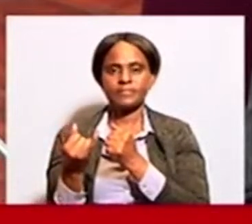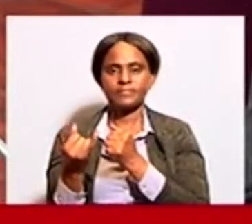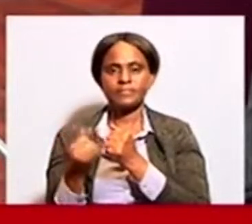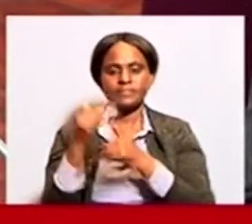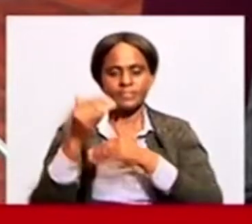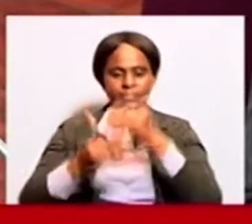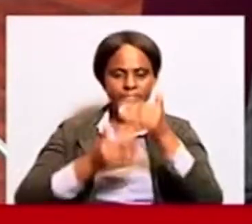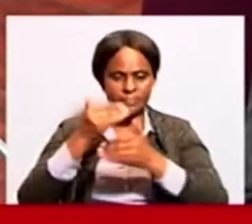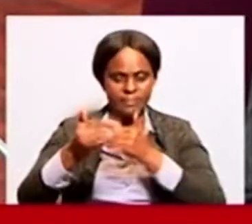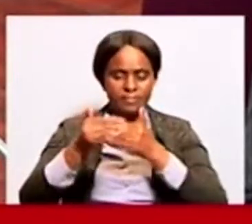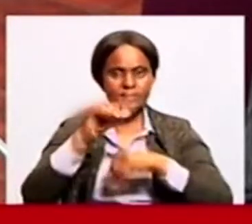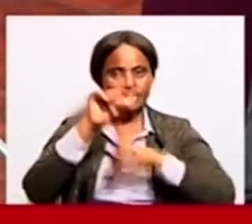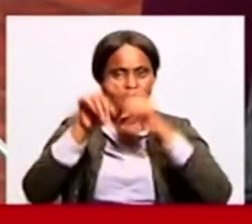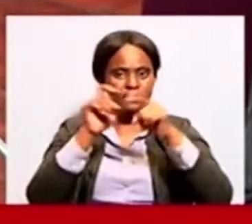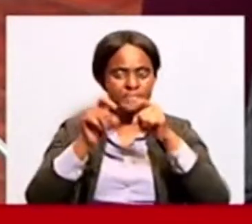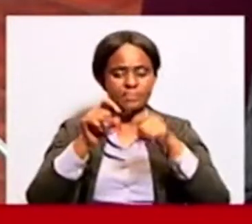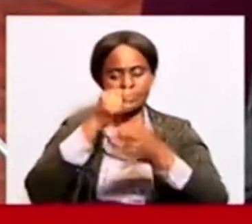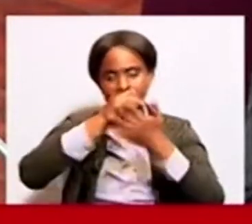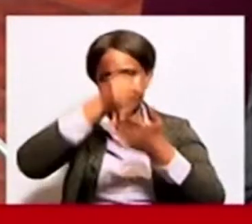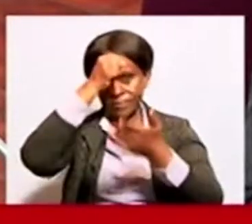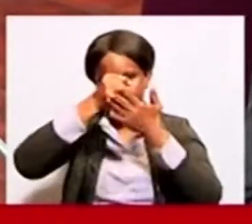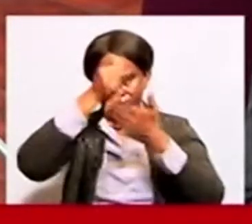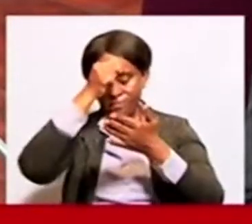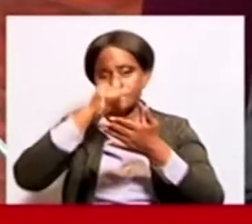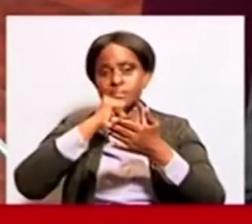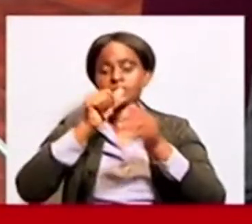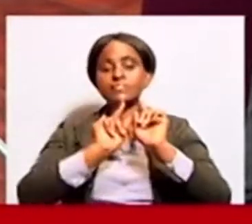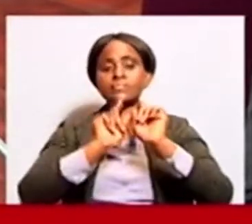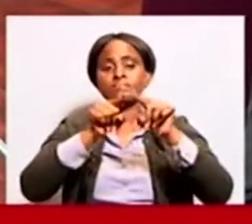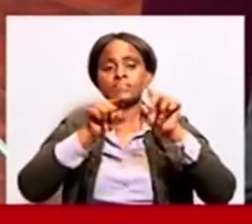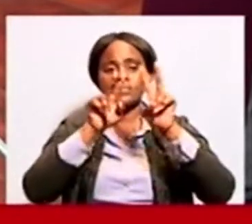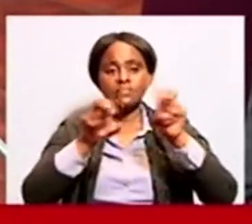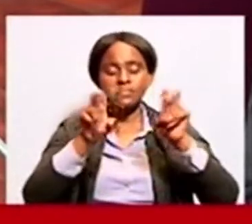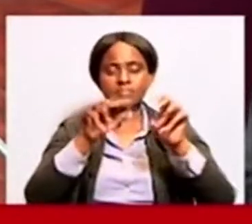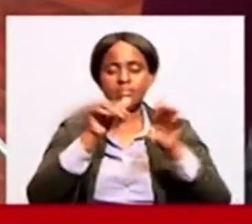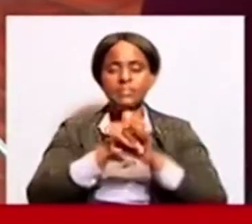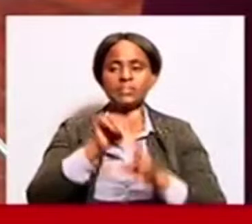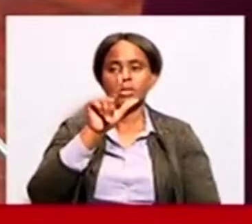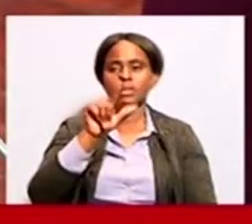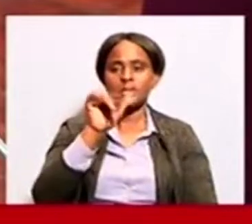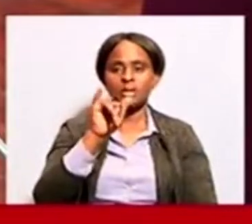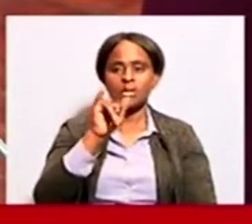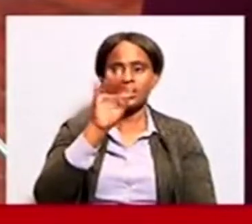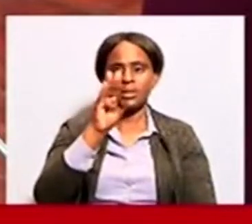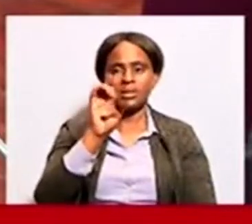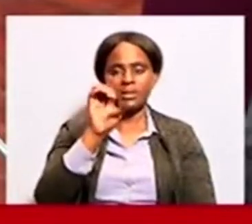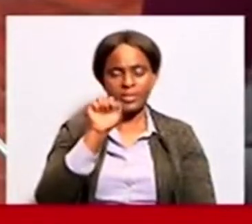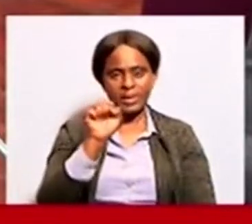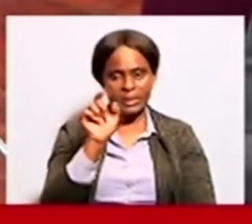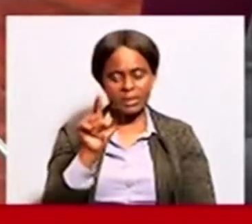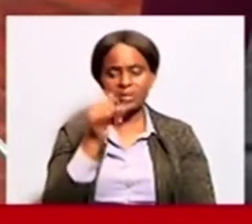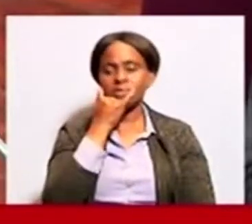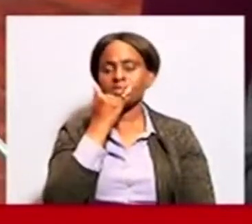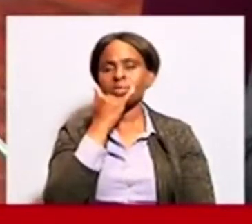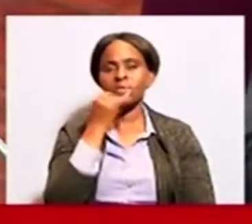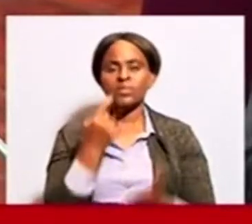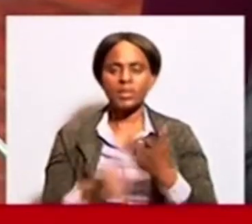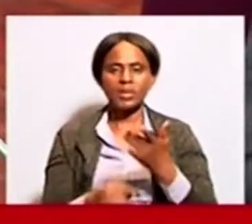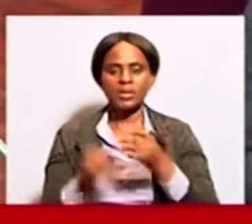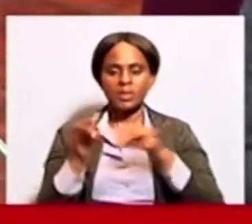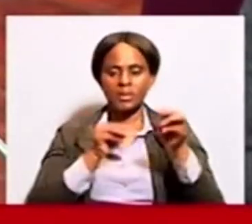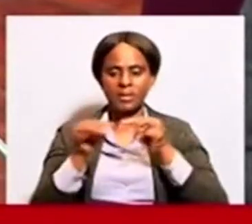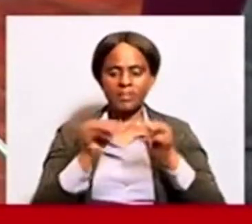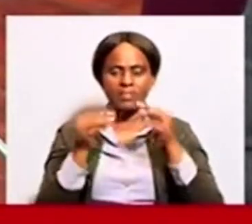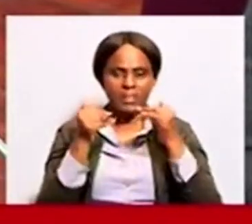The next query, Chair, is students not physically verified at LIBES. Cause of the query,